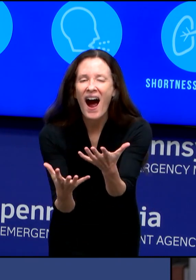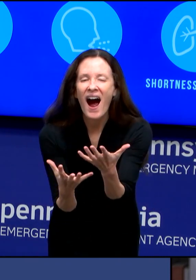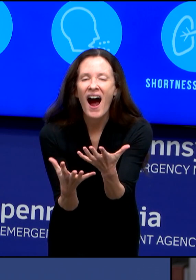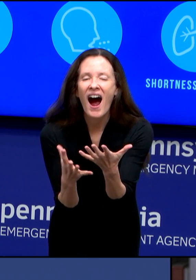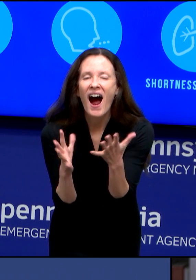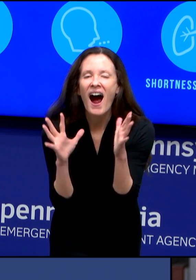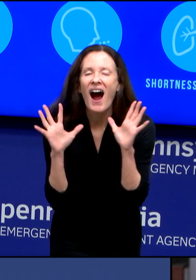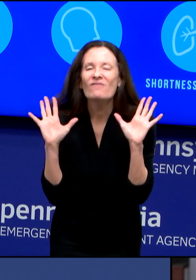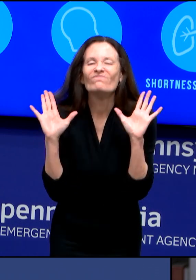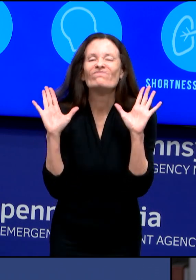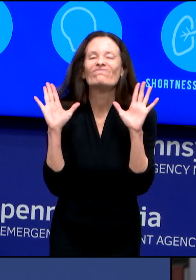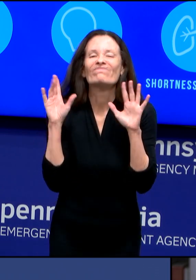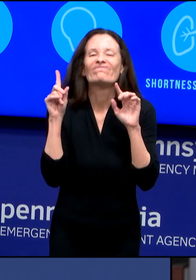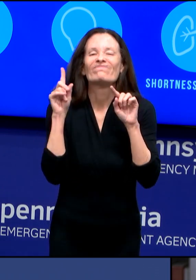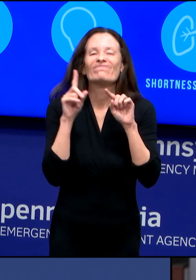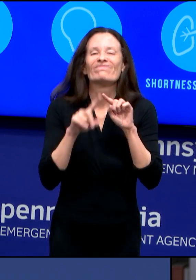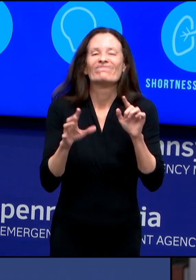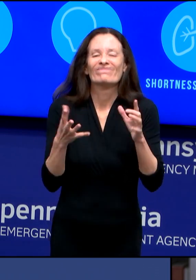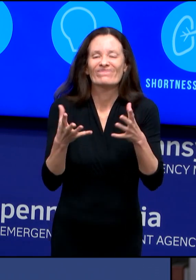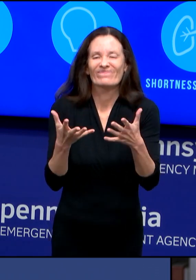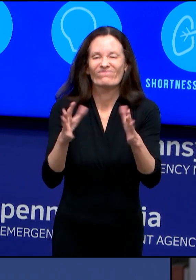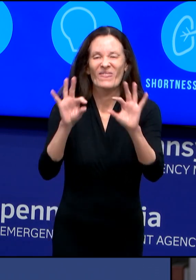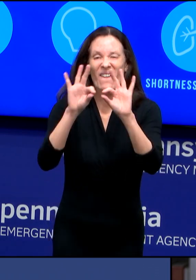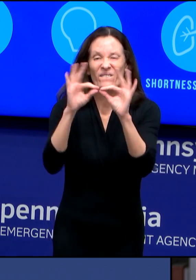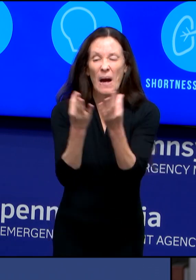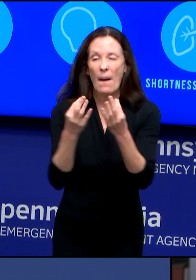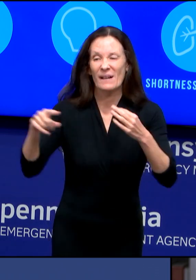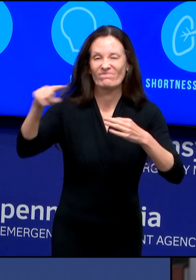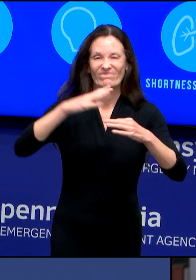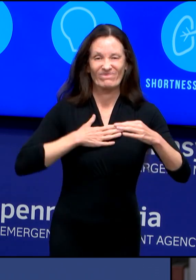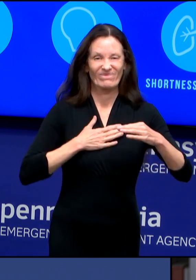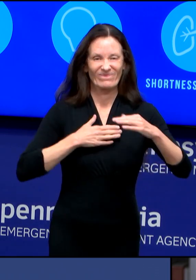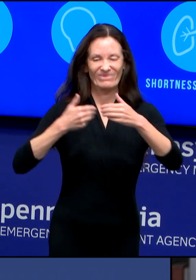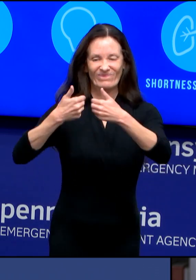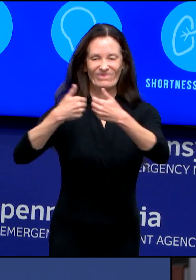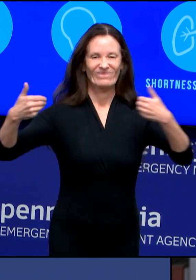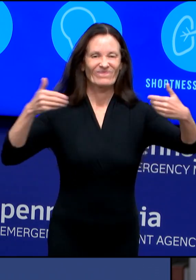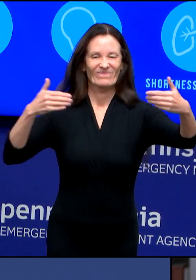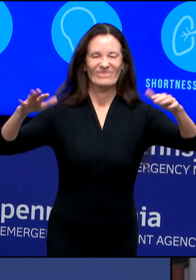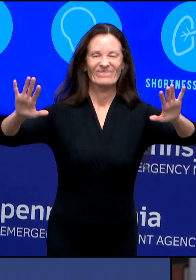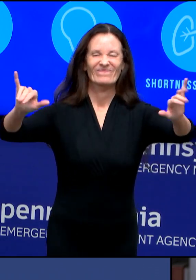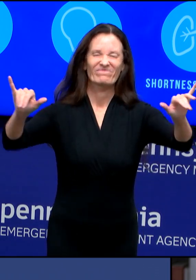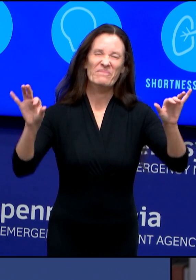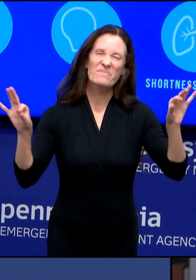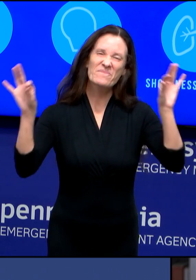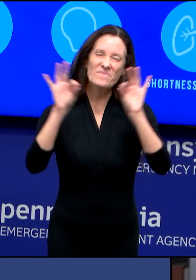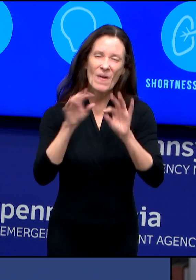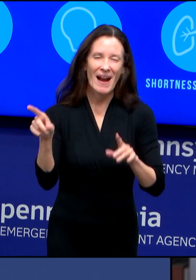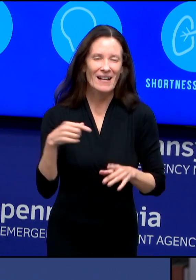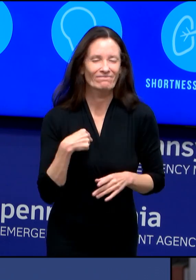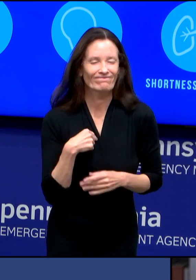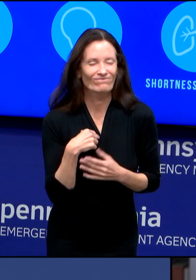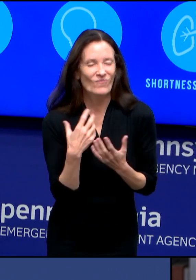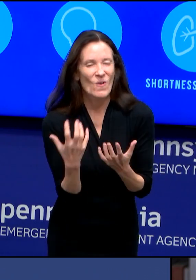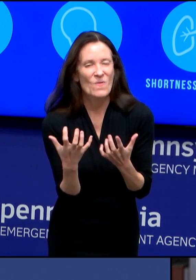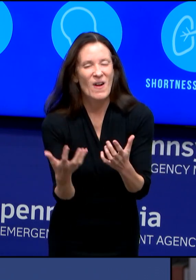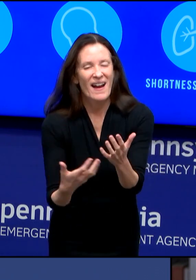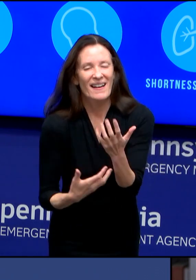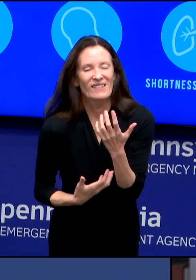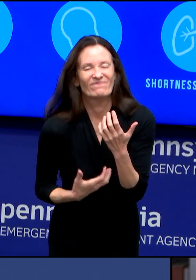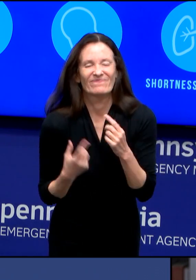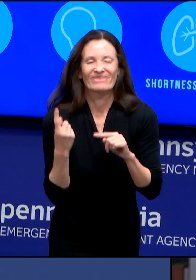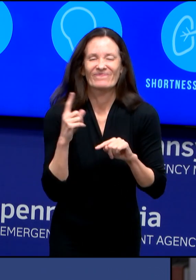ourselves. And I'm asking all of us to do the same thing. This is not a request I make lightly. Pennsylvania